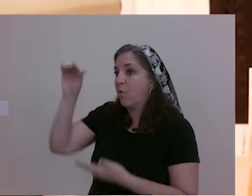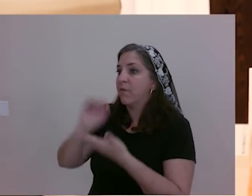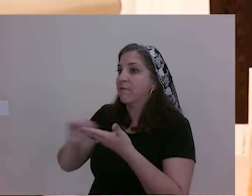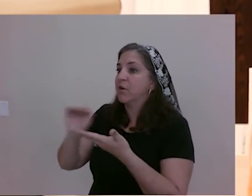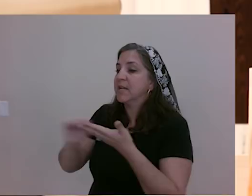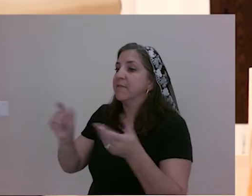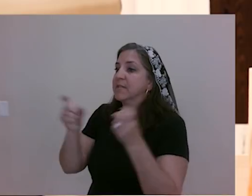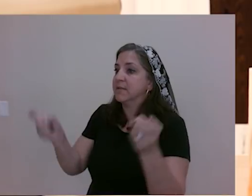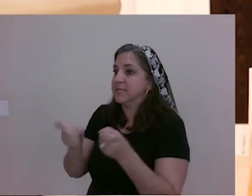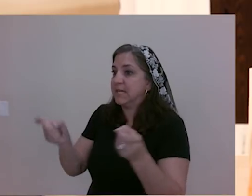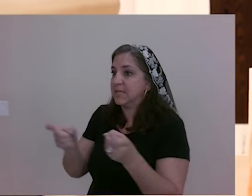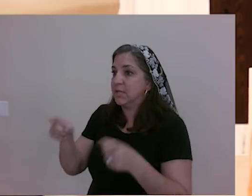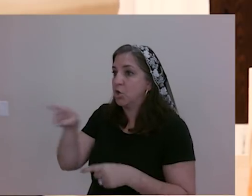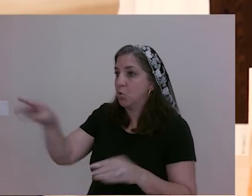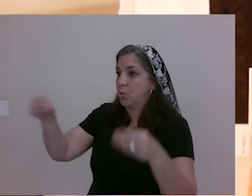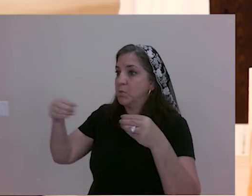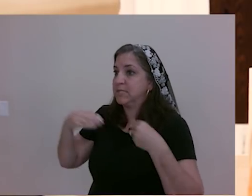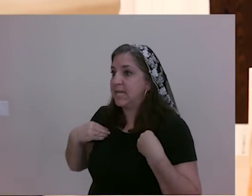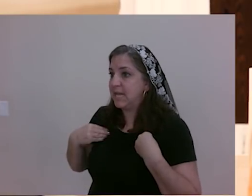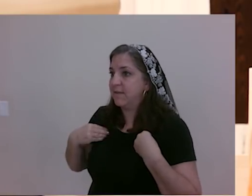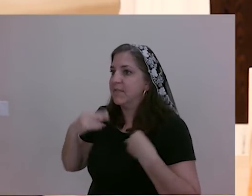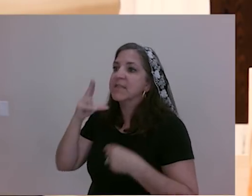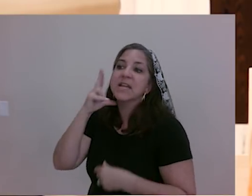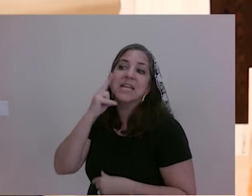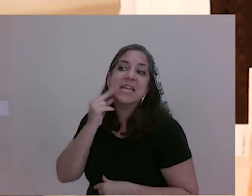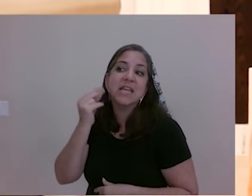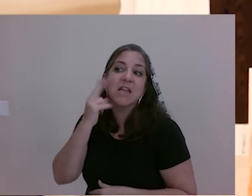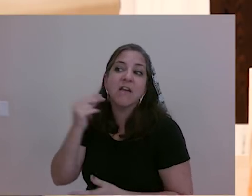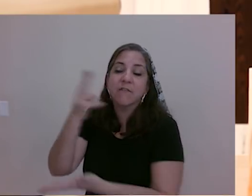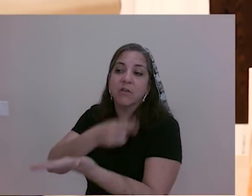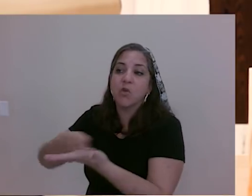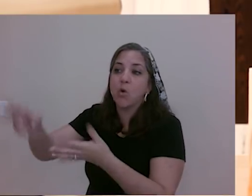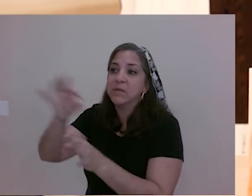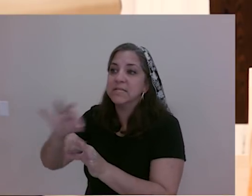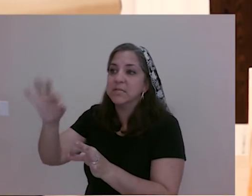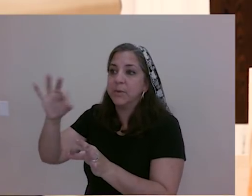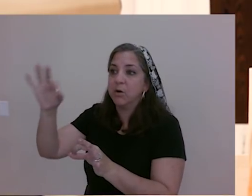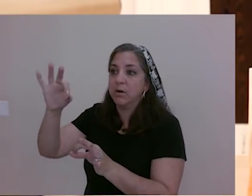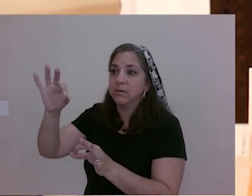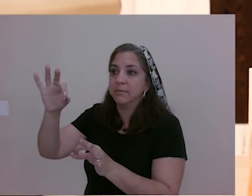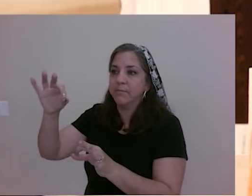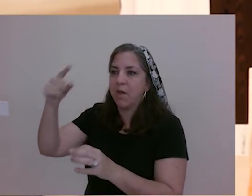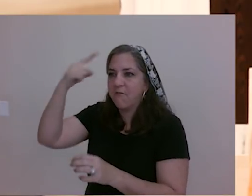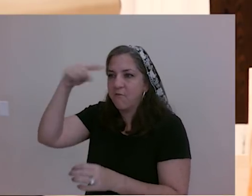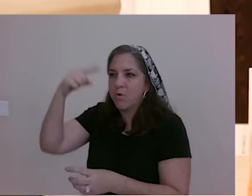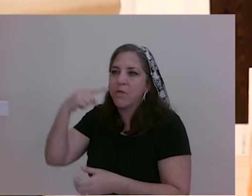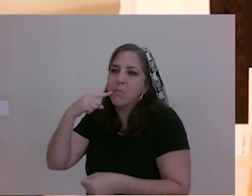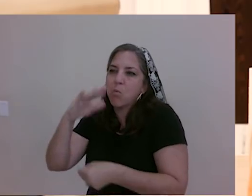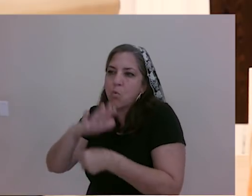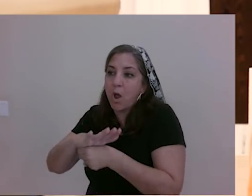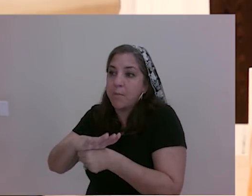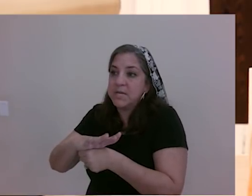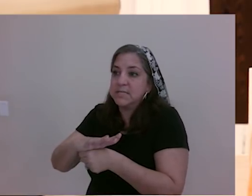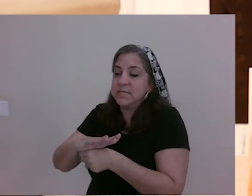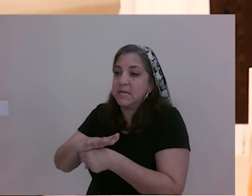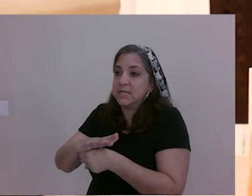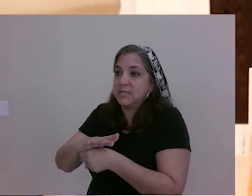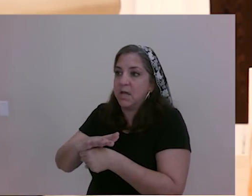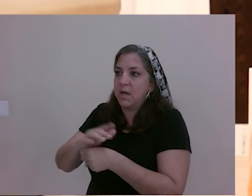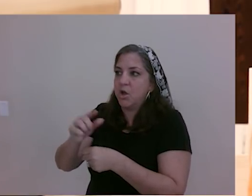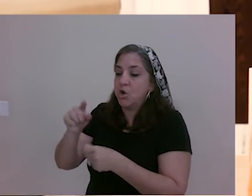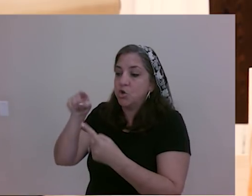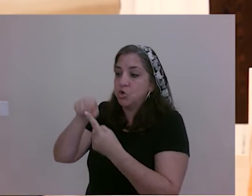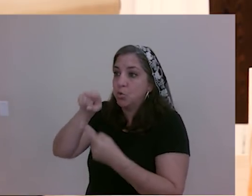forgiveness of your sins, and you will receive the gift of the Holy Spirit. For the promises made to